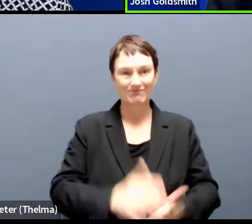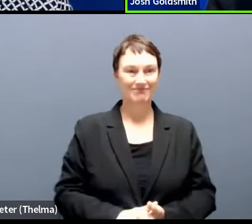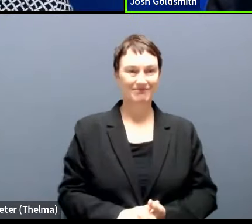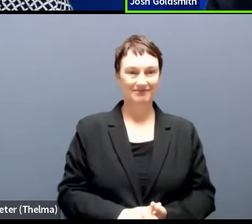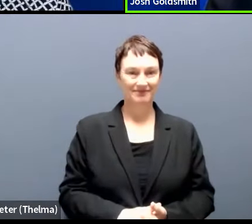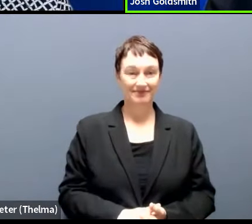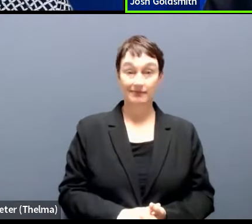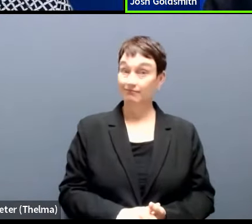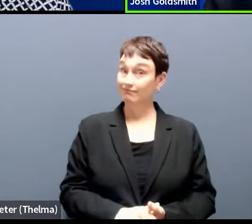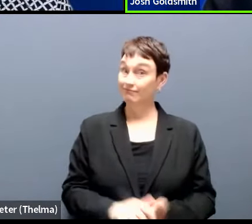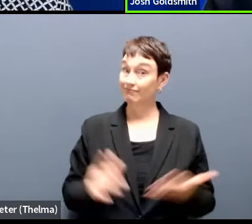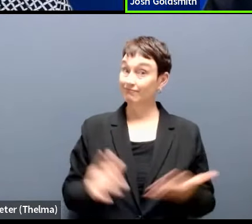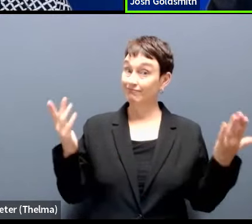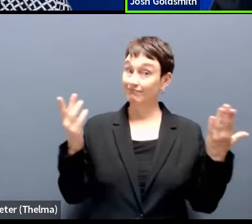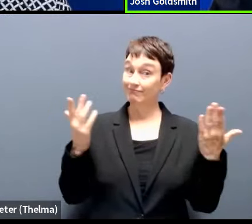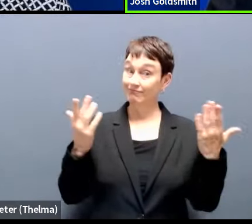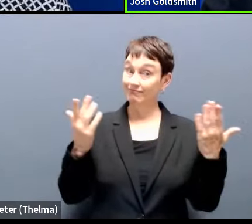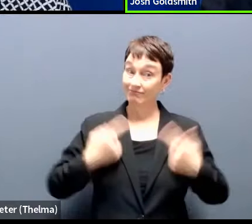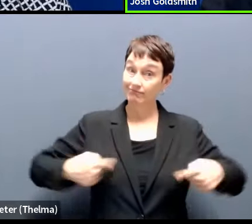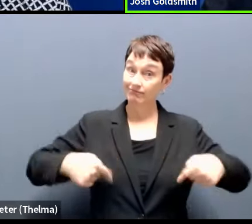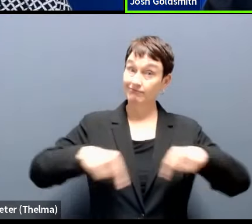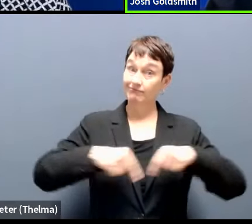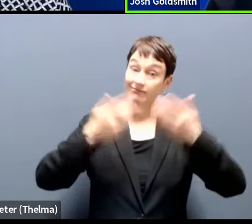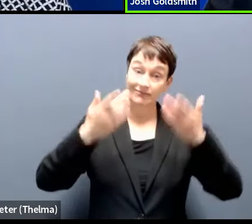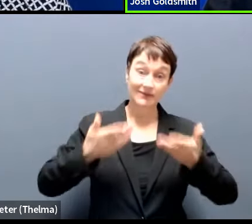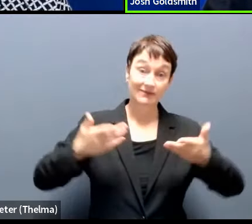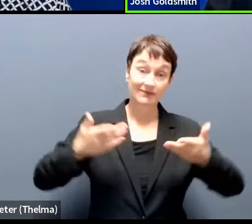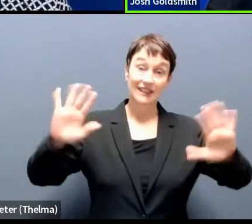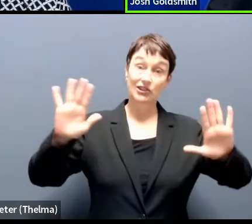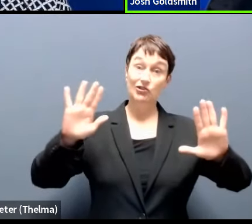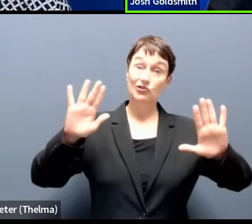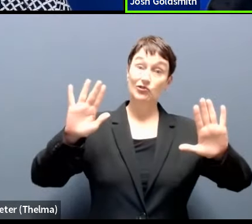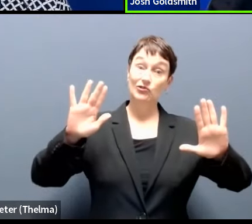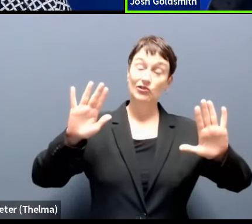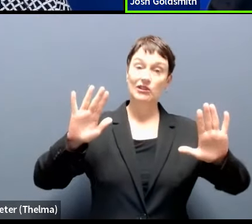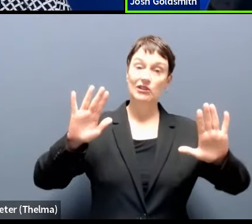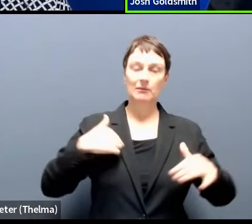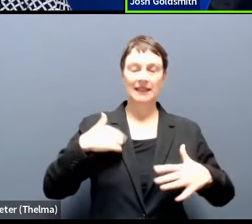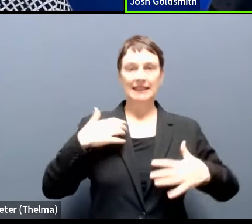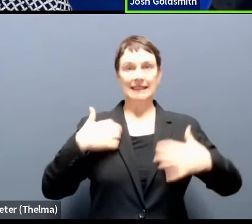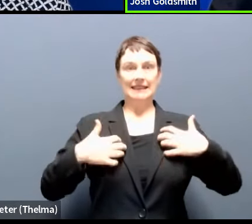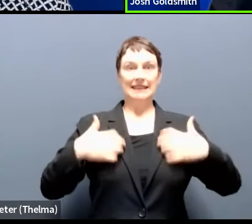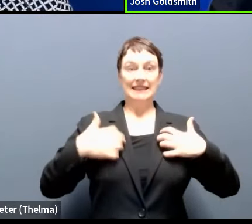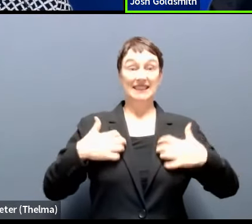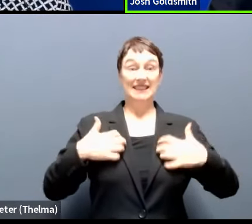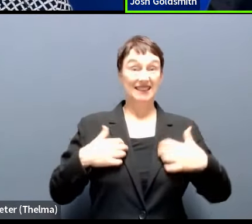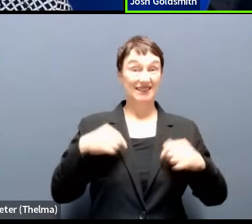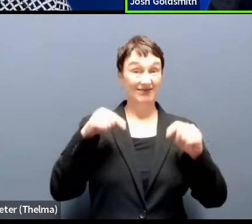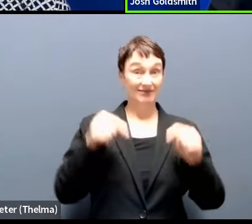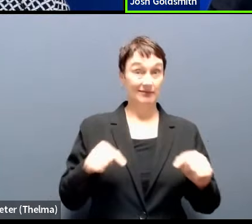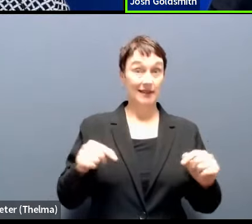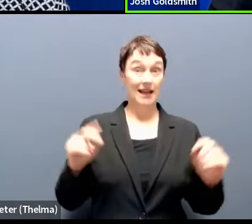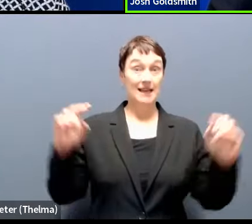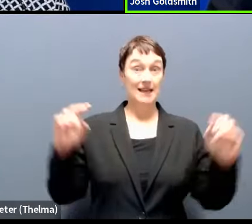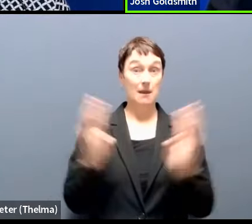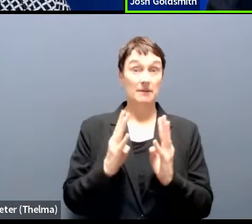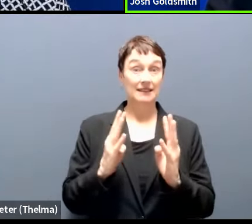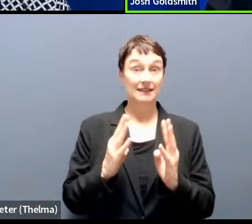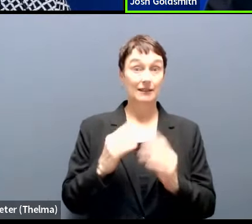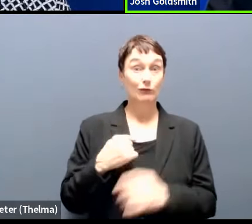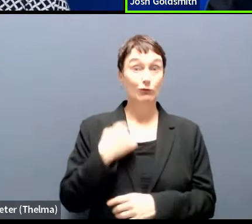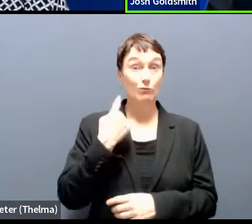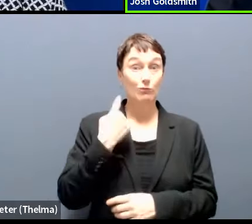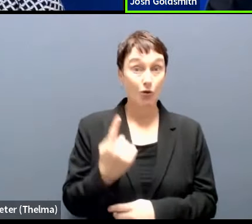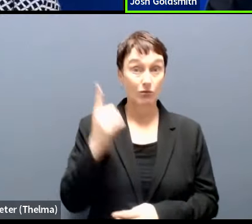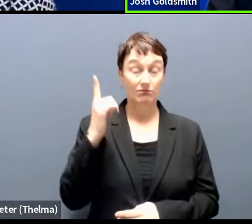And that's it from us. We are so excited to be kicking off the summit tomorrow.